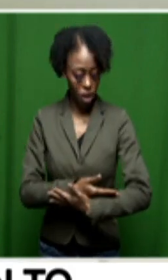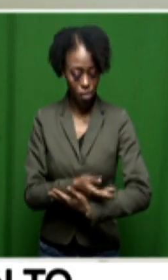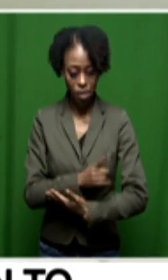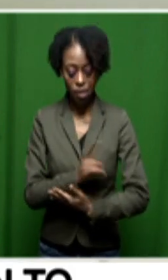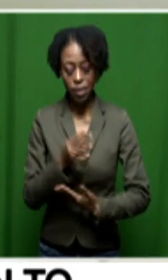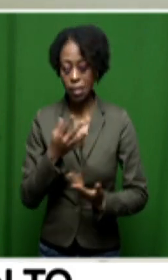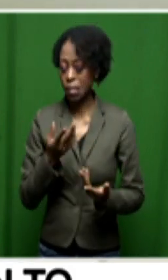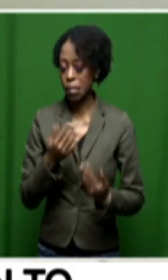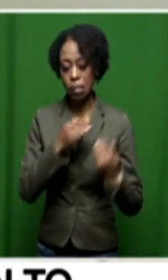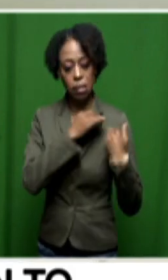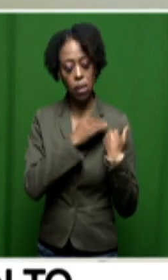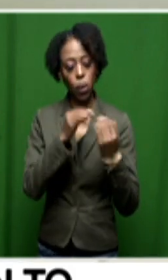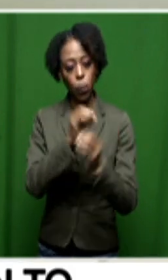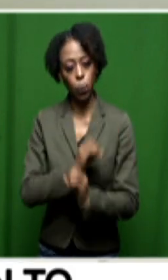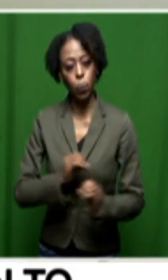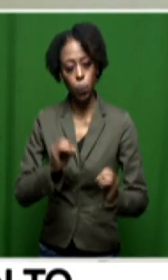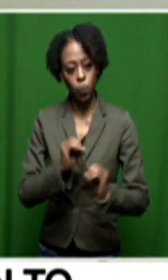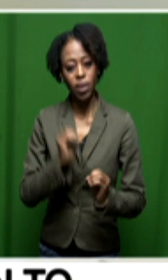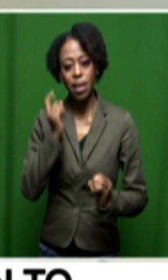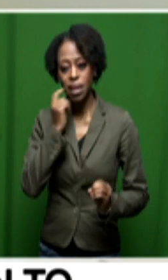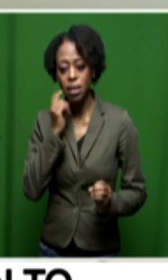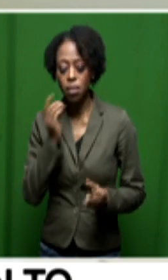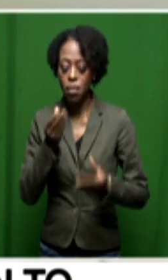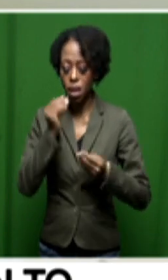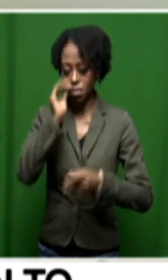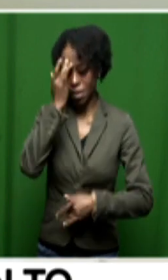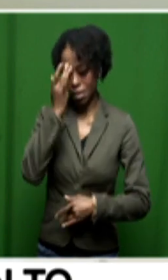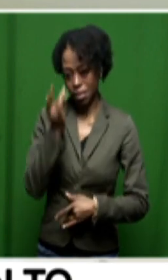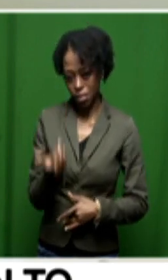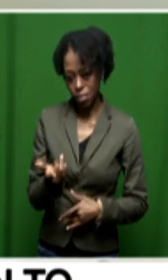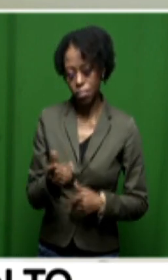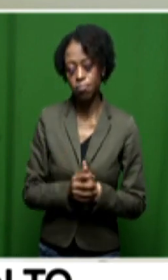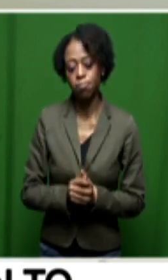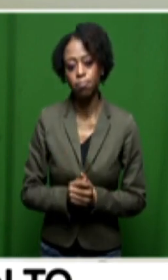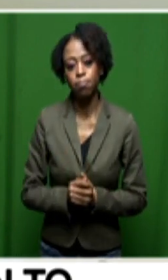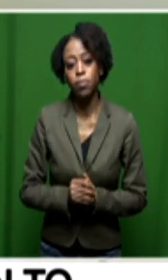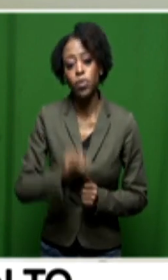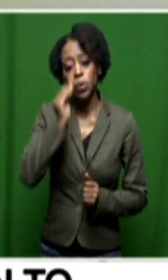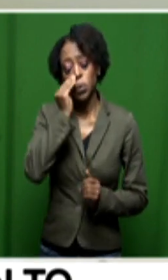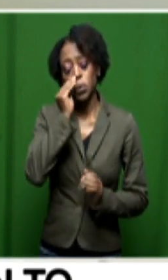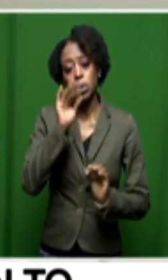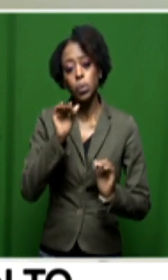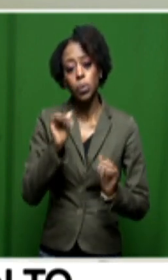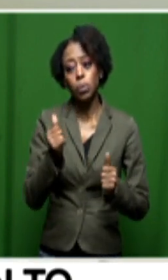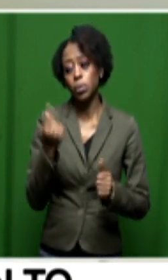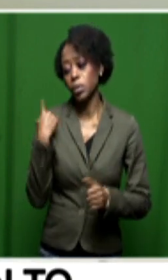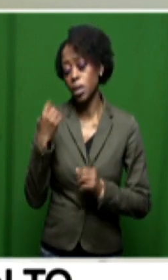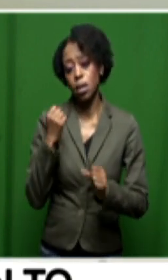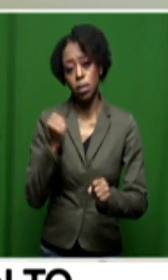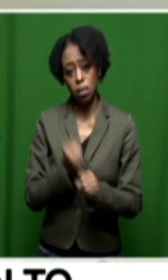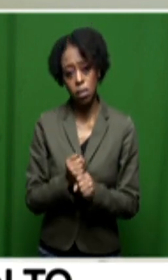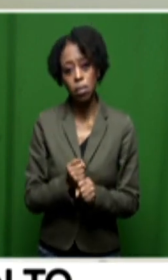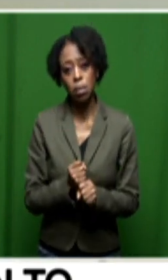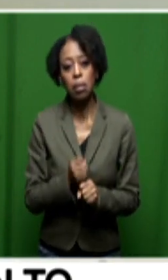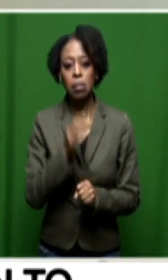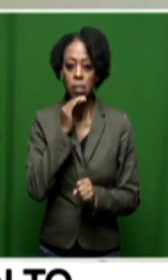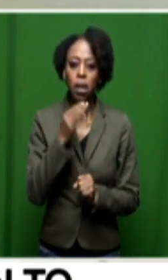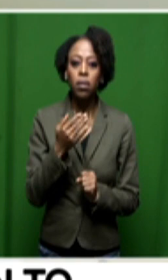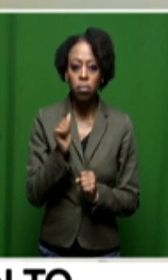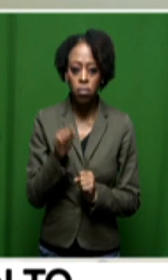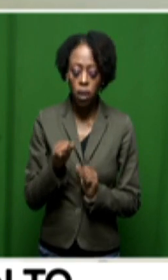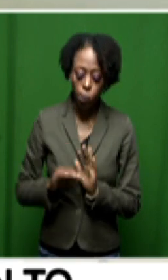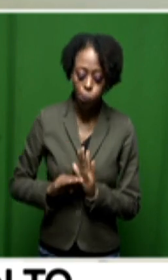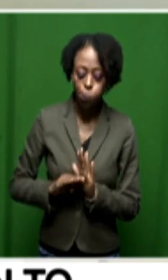at susceptibility to acquire infections. Mm. The good news is this last year, there has been a